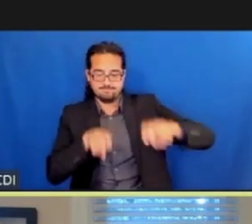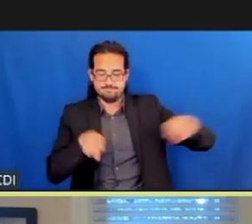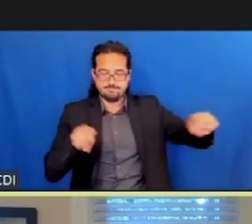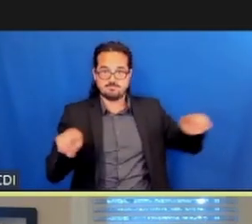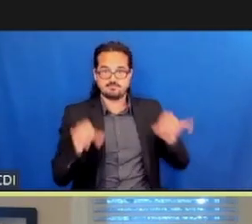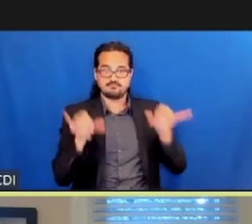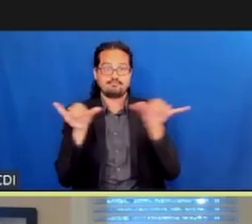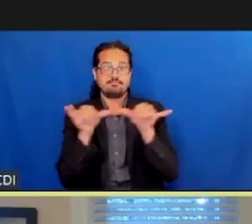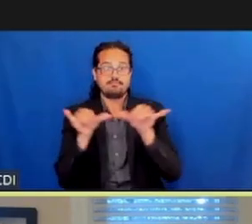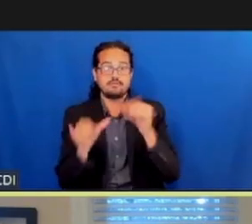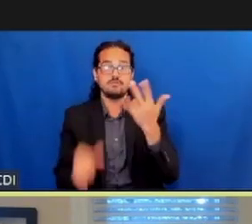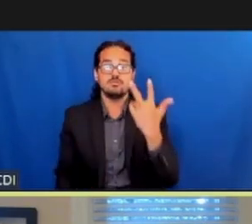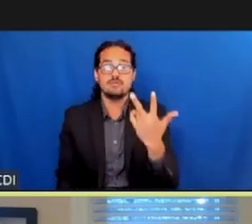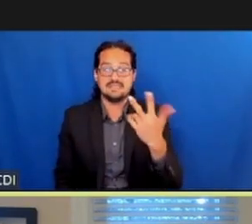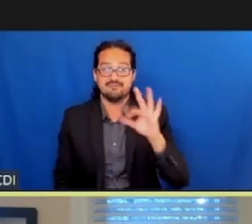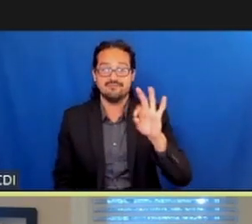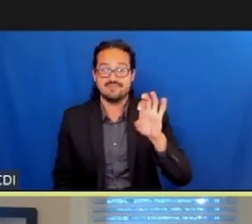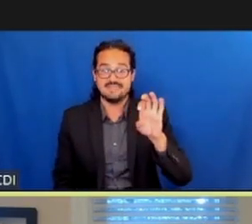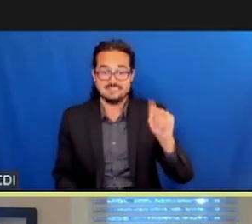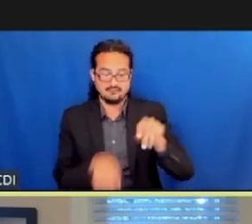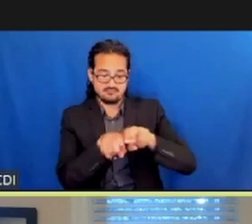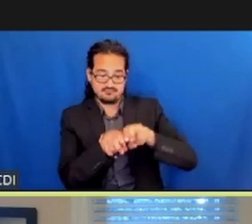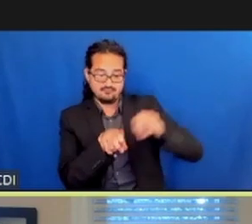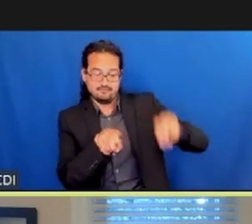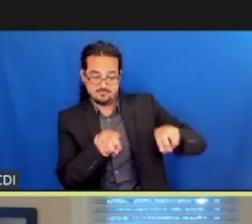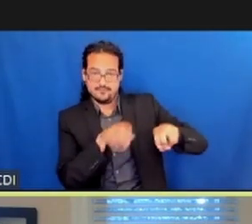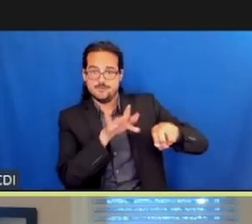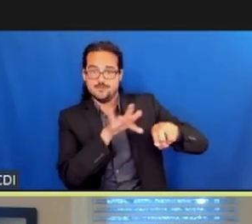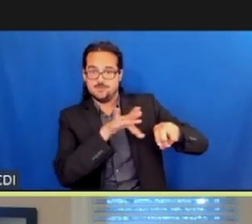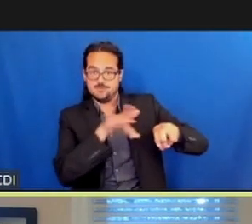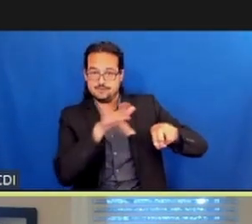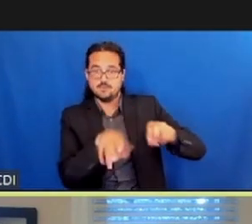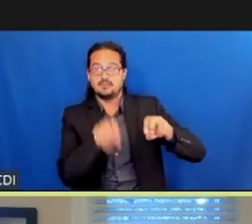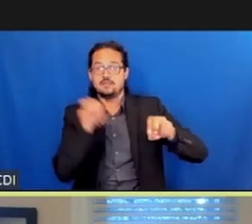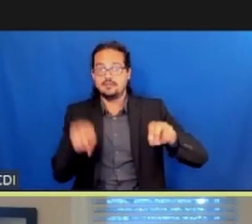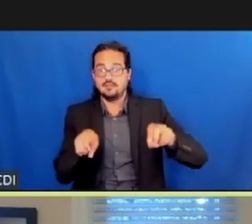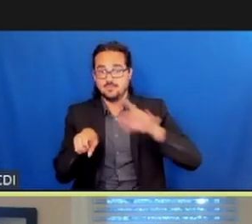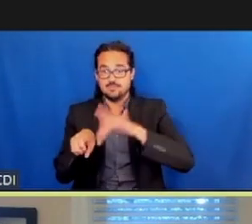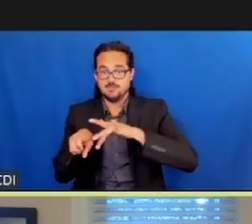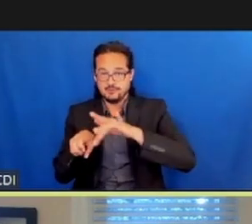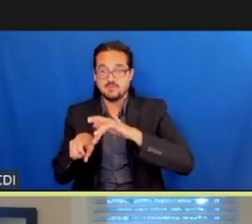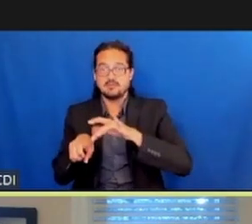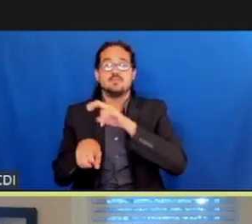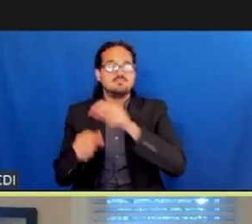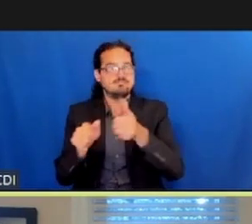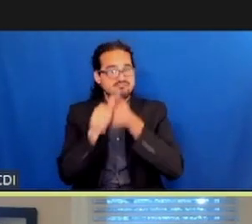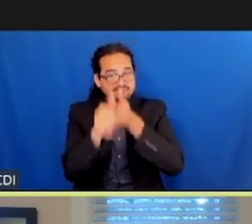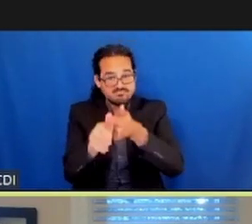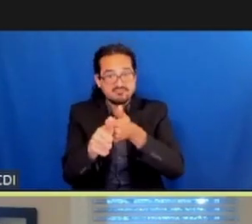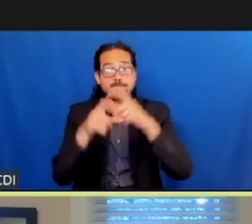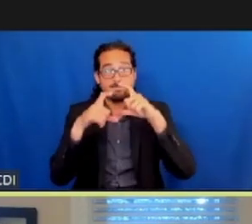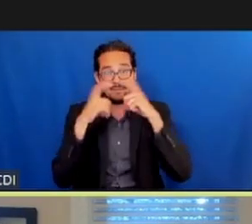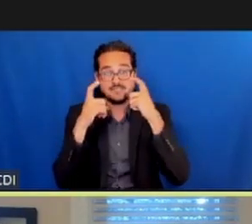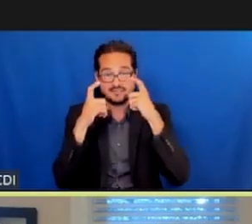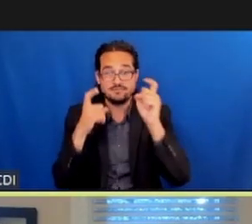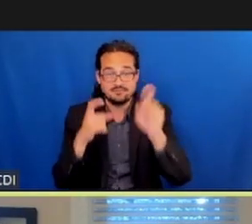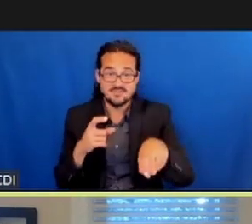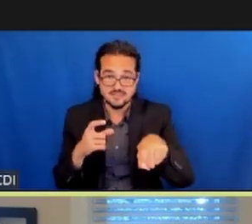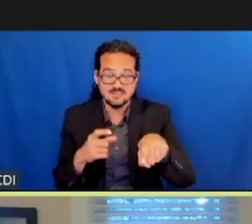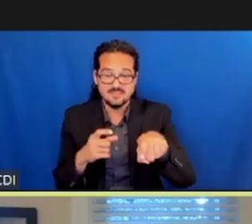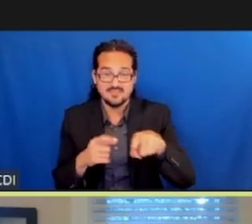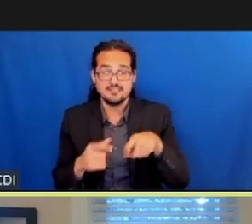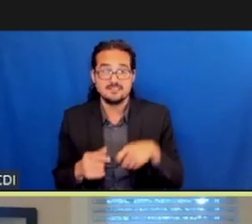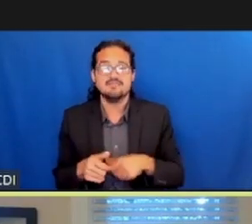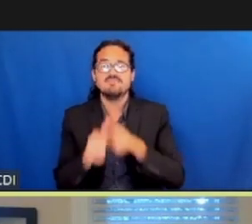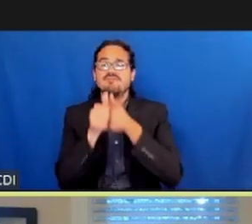a change. Just going back to the basics, face coverings work for students, but also the basics of washing your hands and covering your cough, making sure